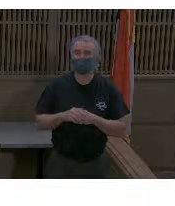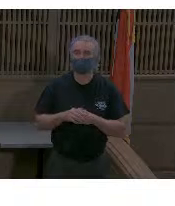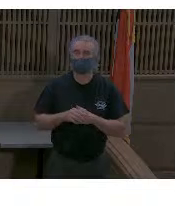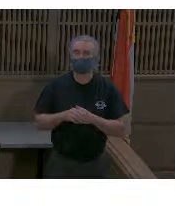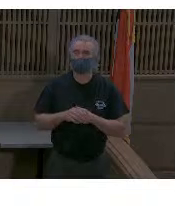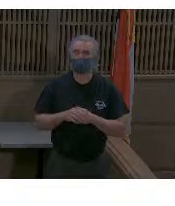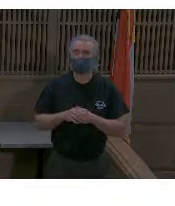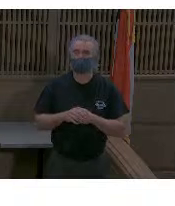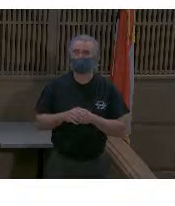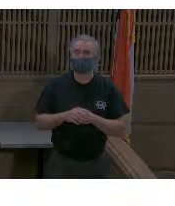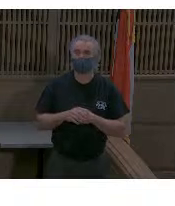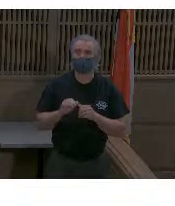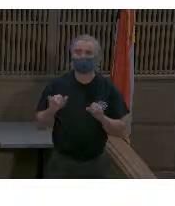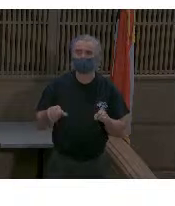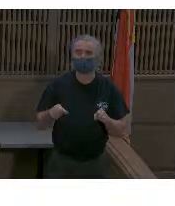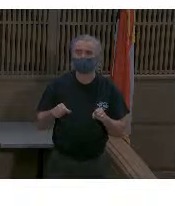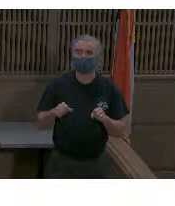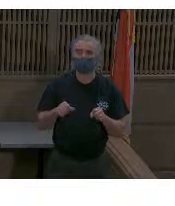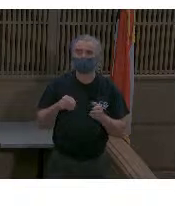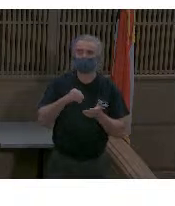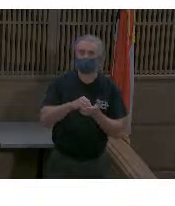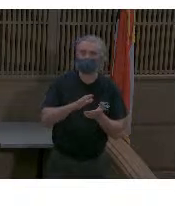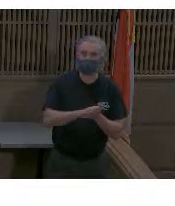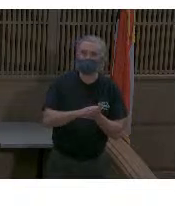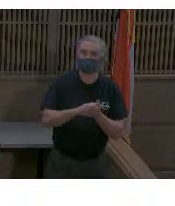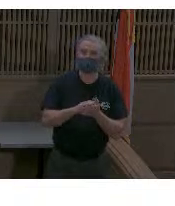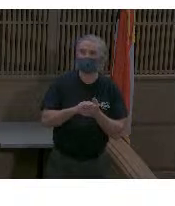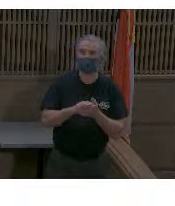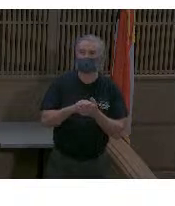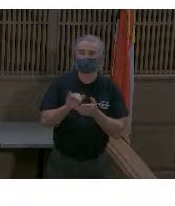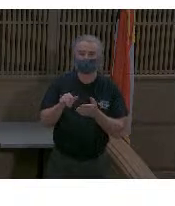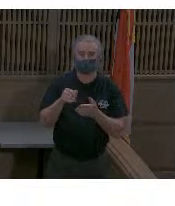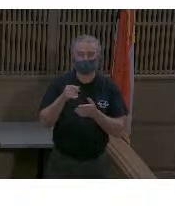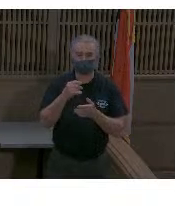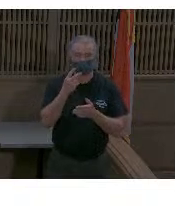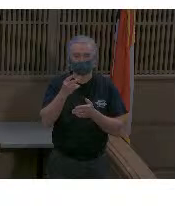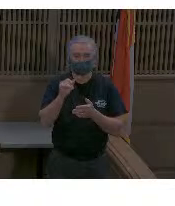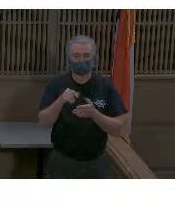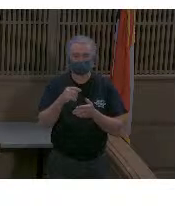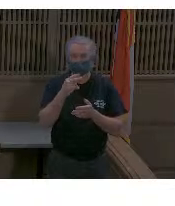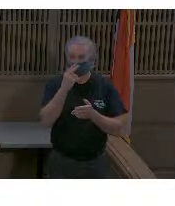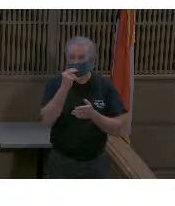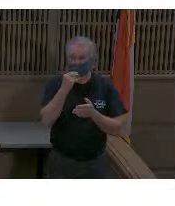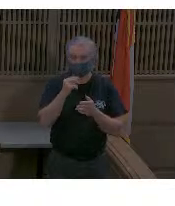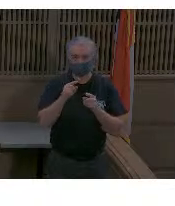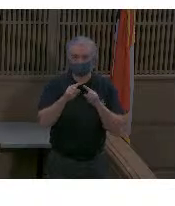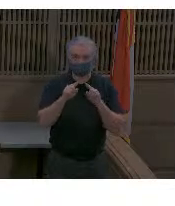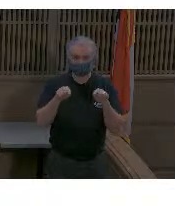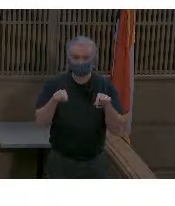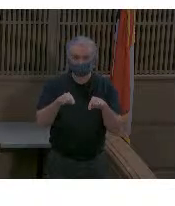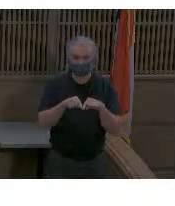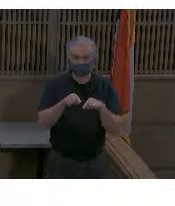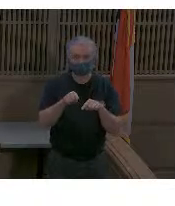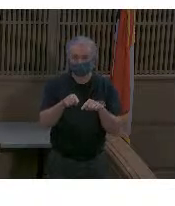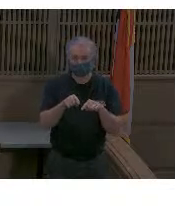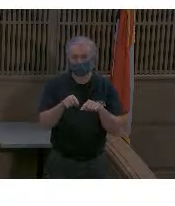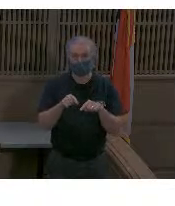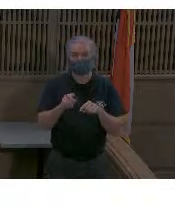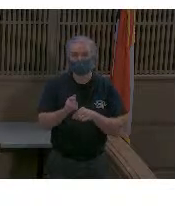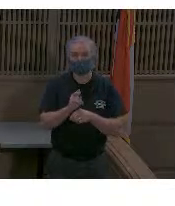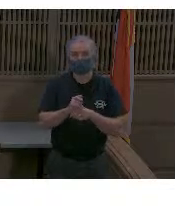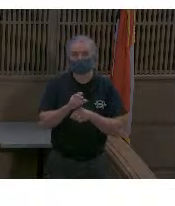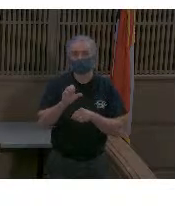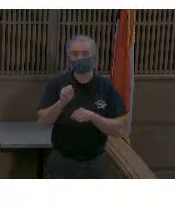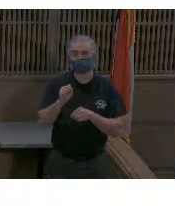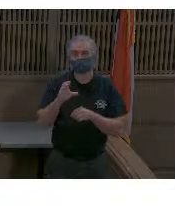you can register by yourself in about 2 minutes. You don't exactly make an appointment to get